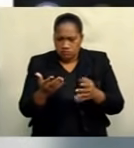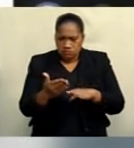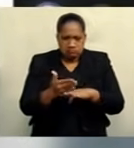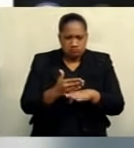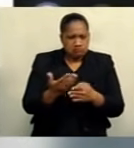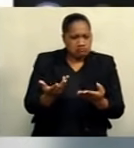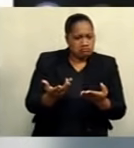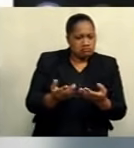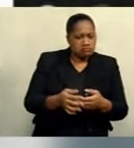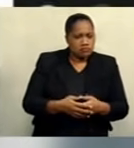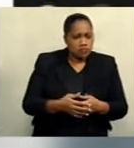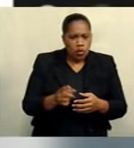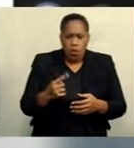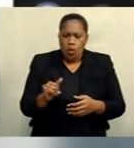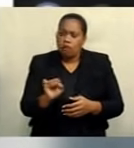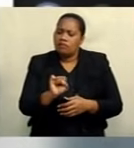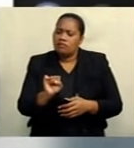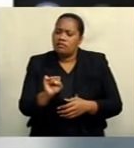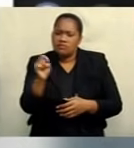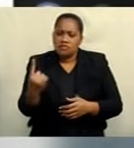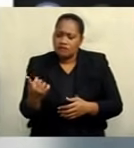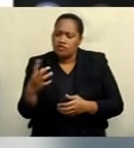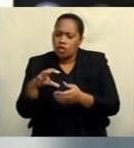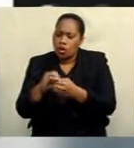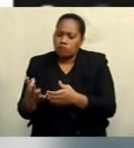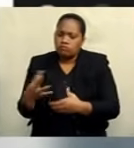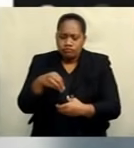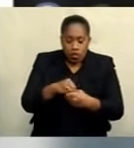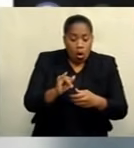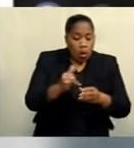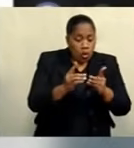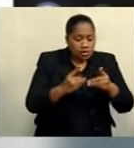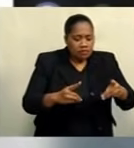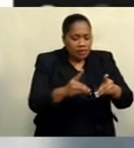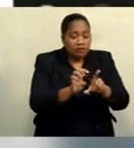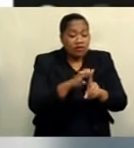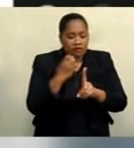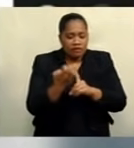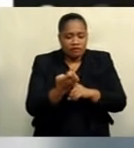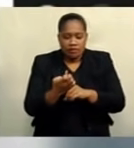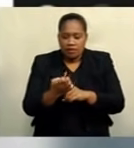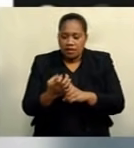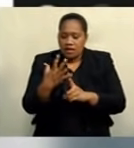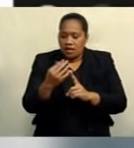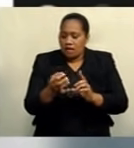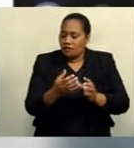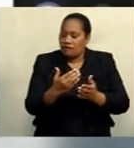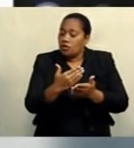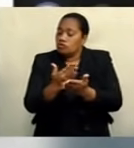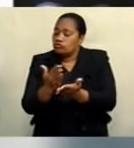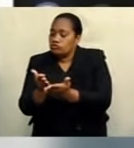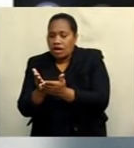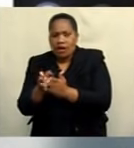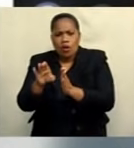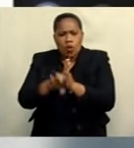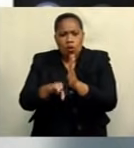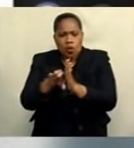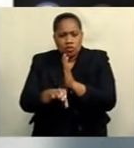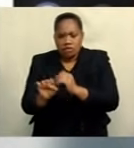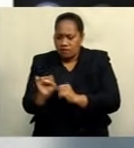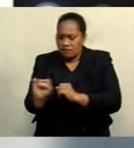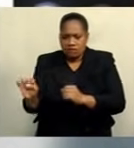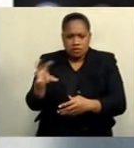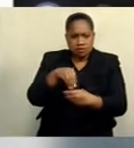Can engage at their own cost, or does the Department of Environment share the cost of their involvement? We also engage